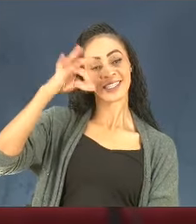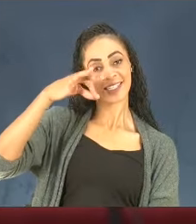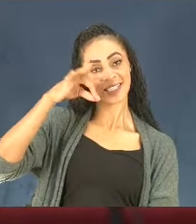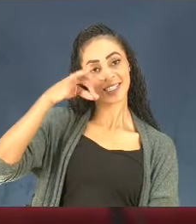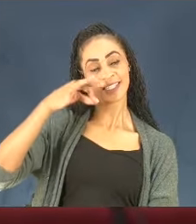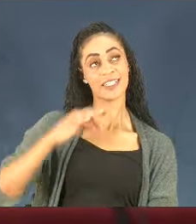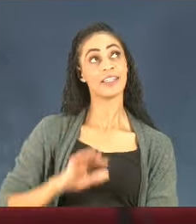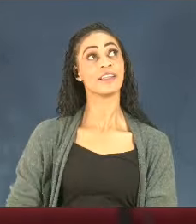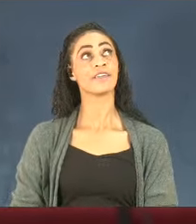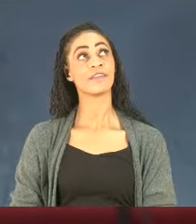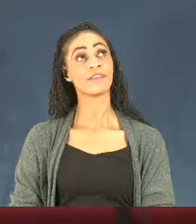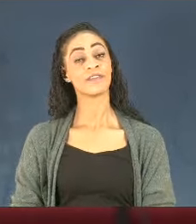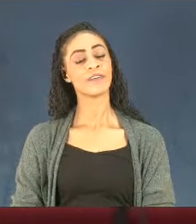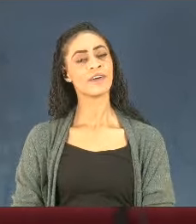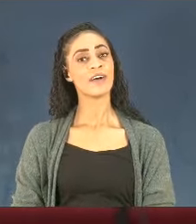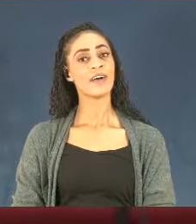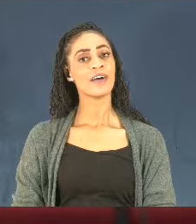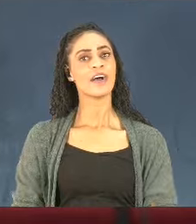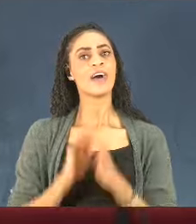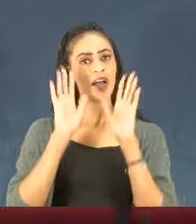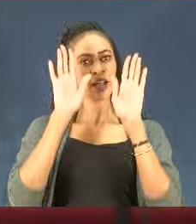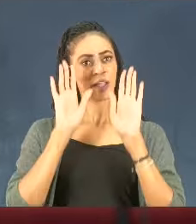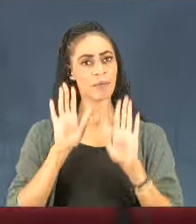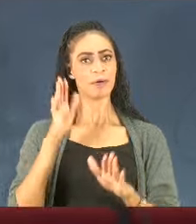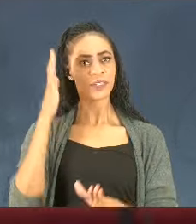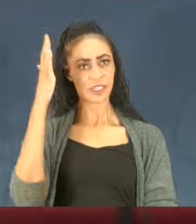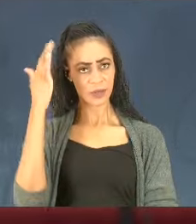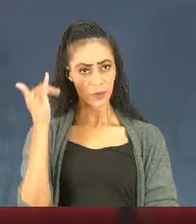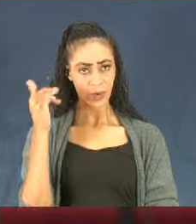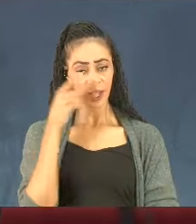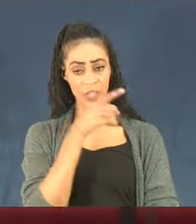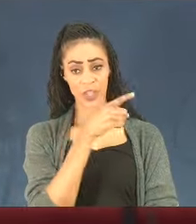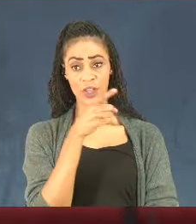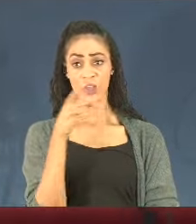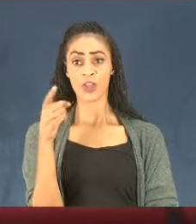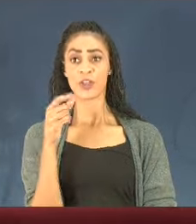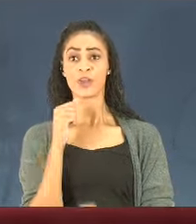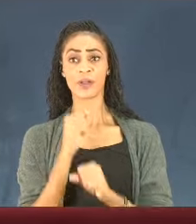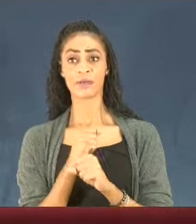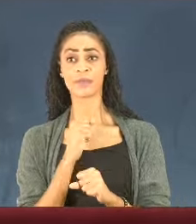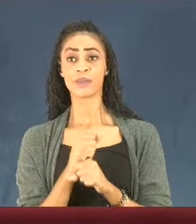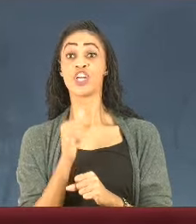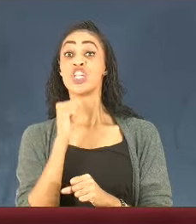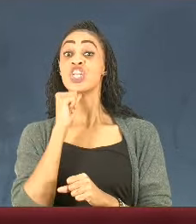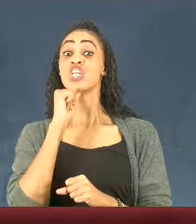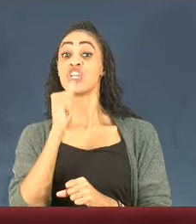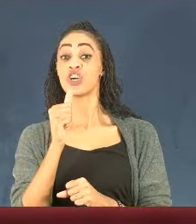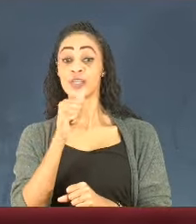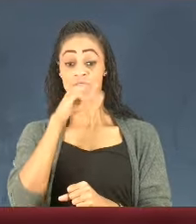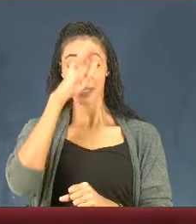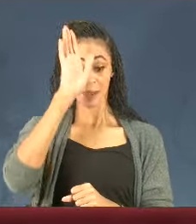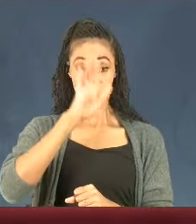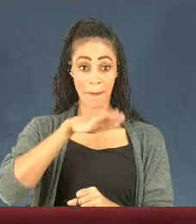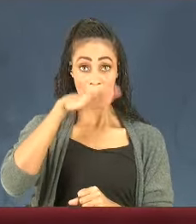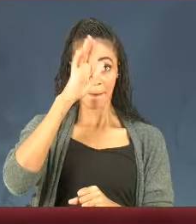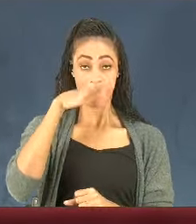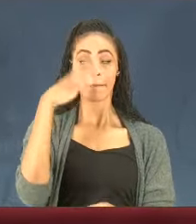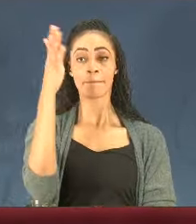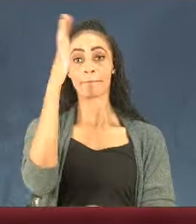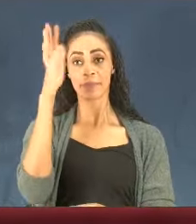You know why that story is so important? Because your job and my job is not to paint the tree. That's God's